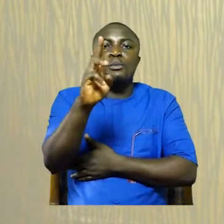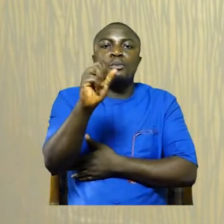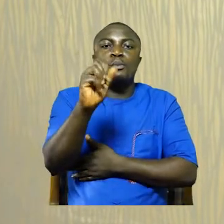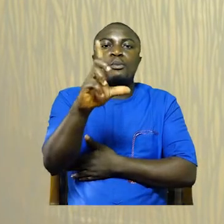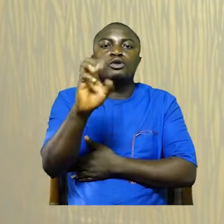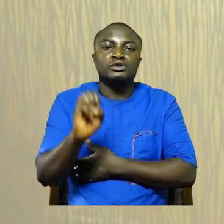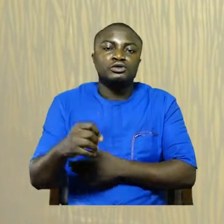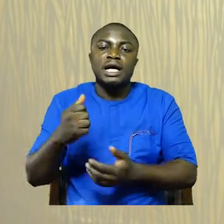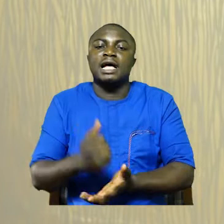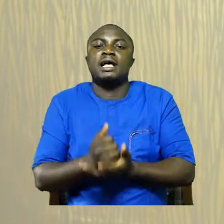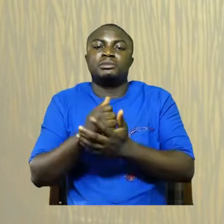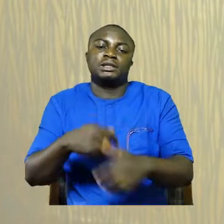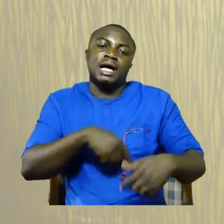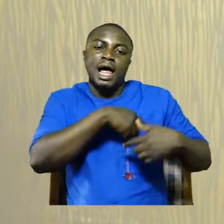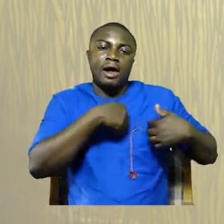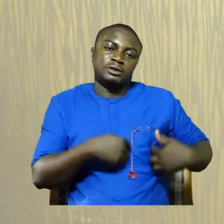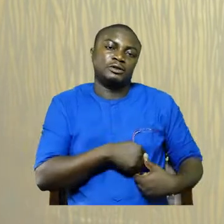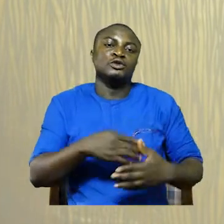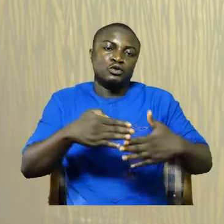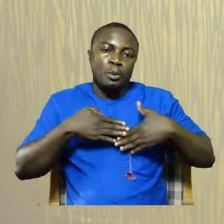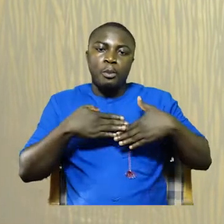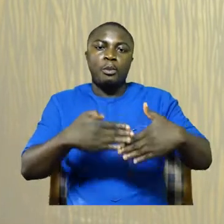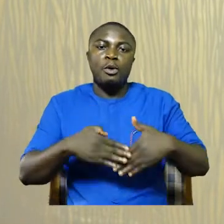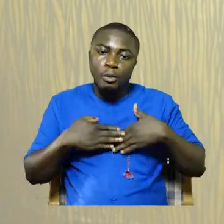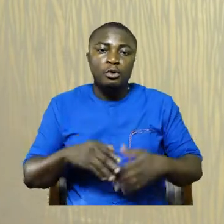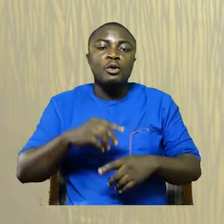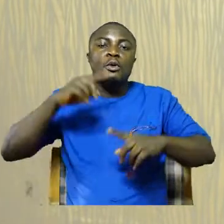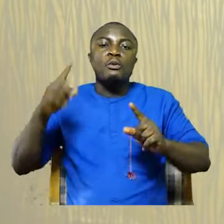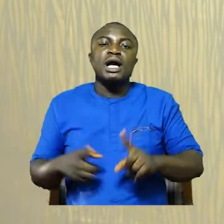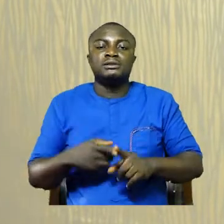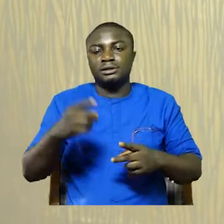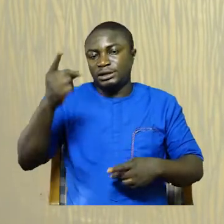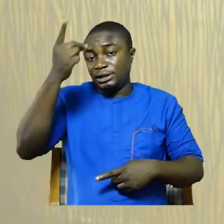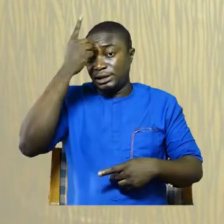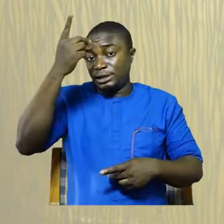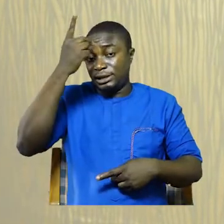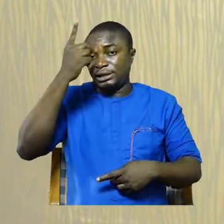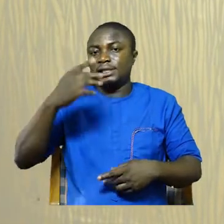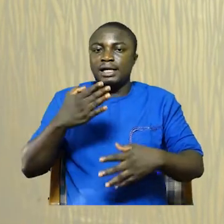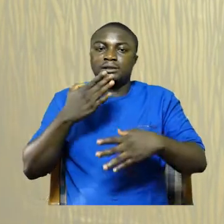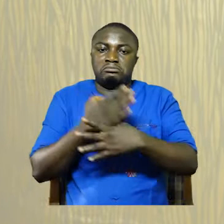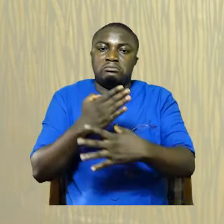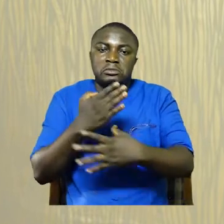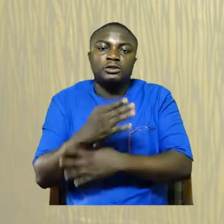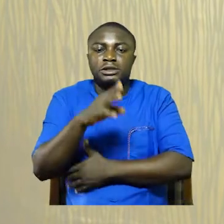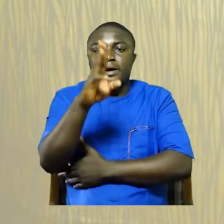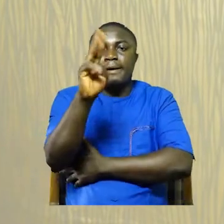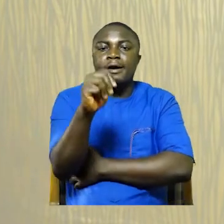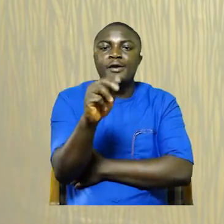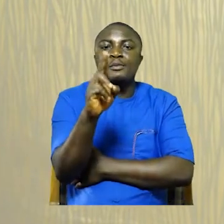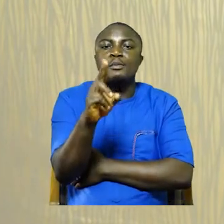the heart to pump. So when there's a disease that threatens the integrity of the